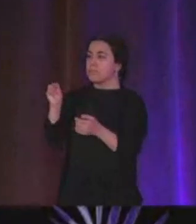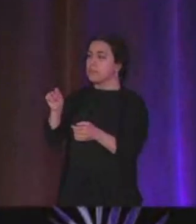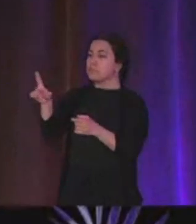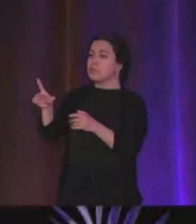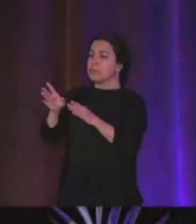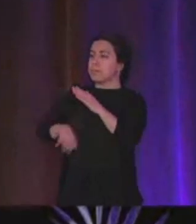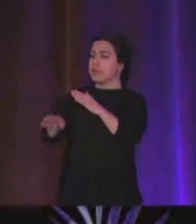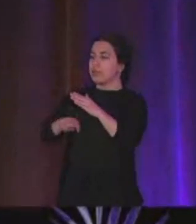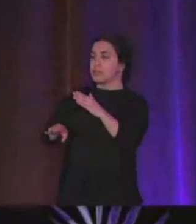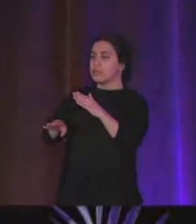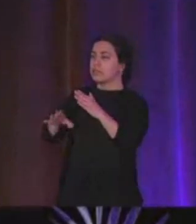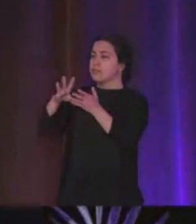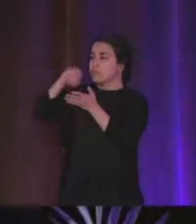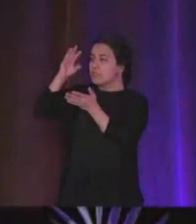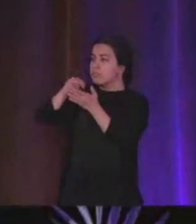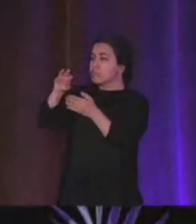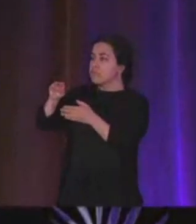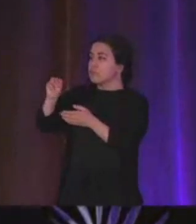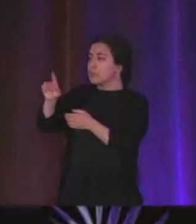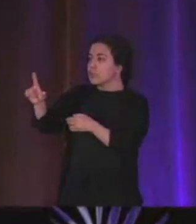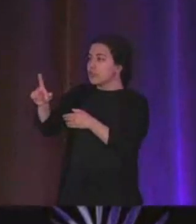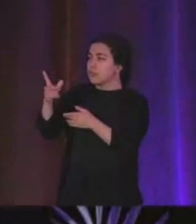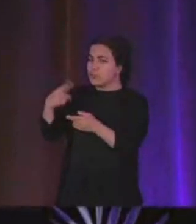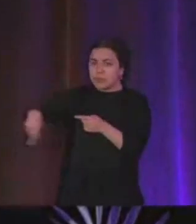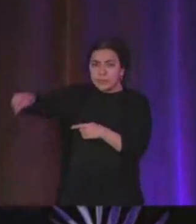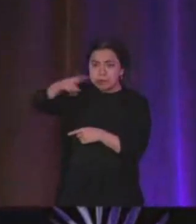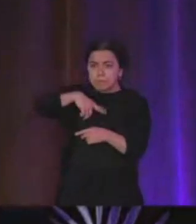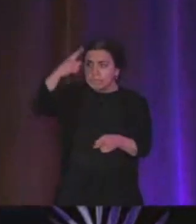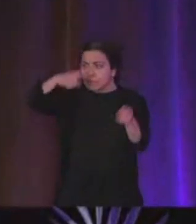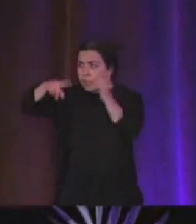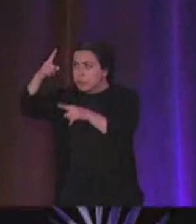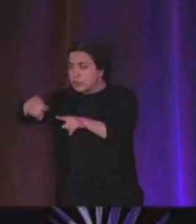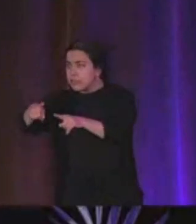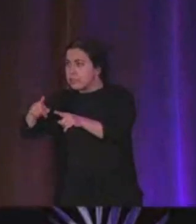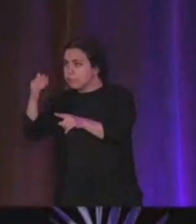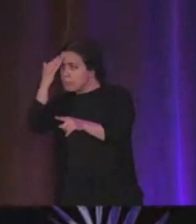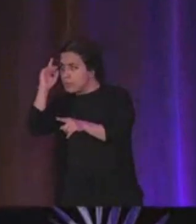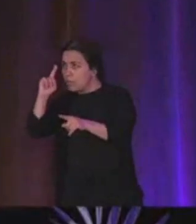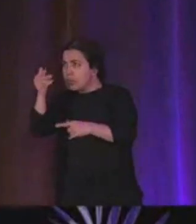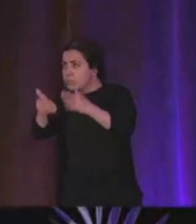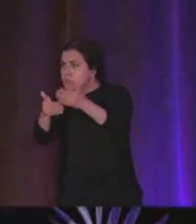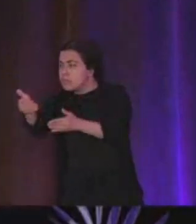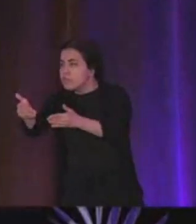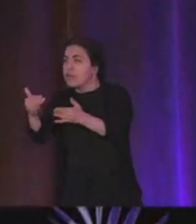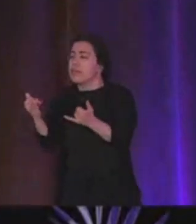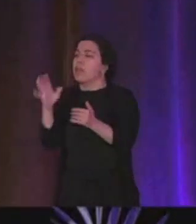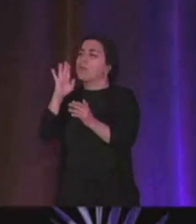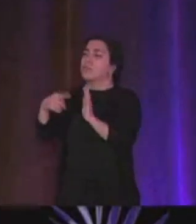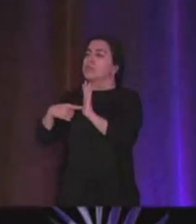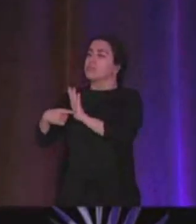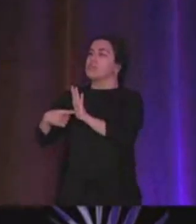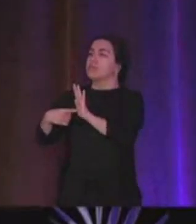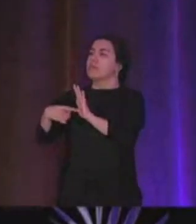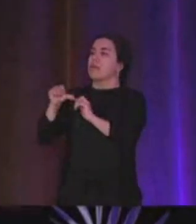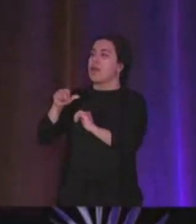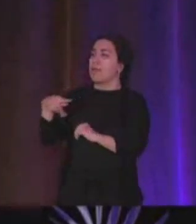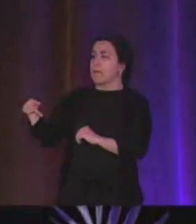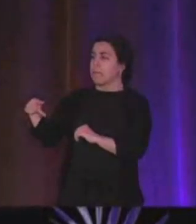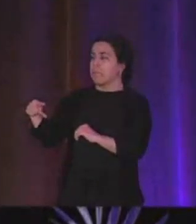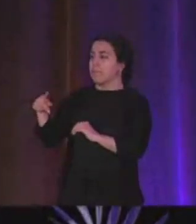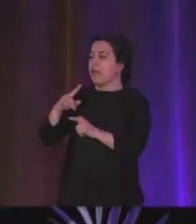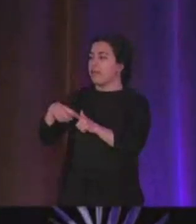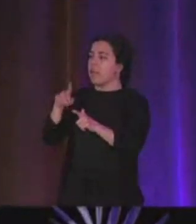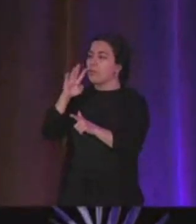computing to bring all of us on the same page. Then there is an application demo, which I'll be demoing, and also the what are the use